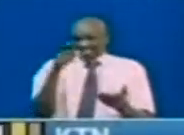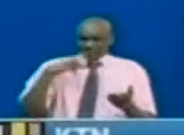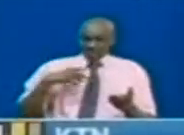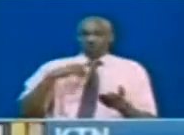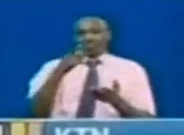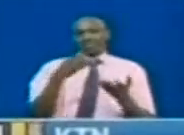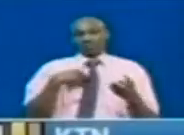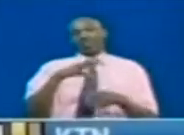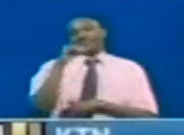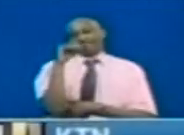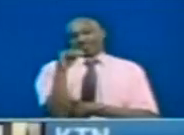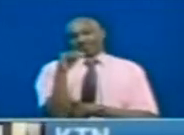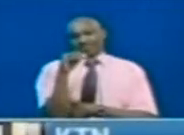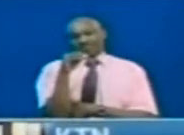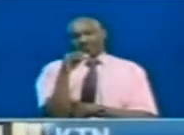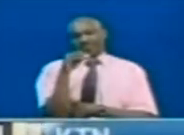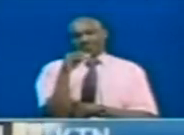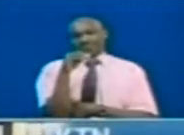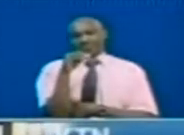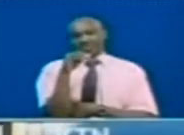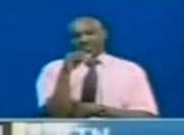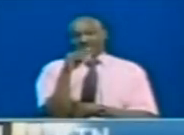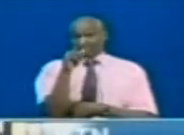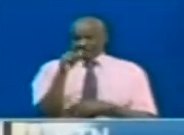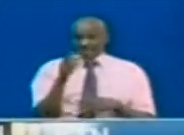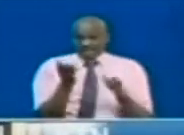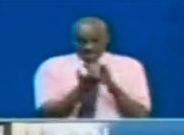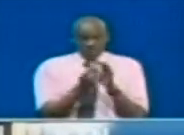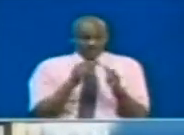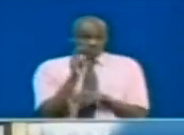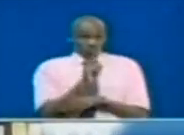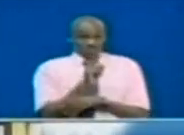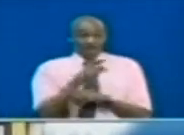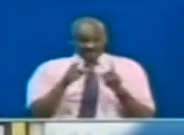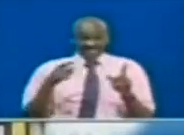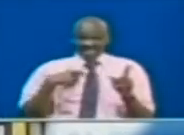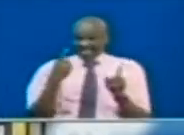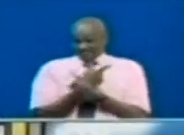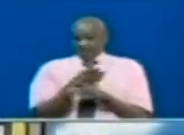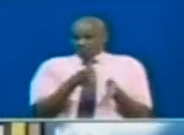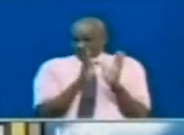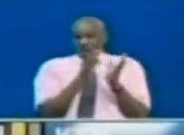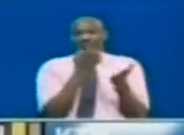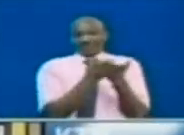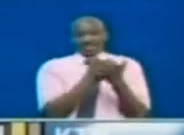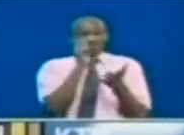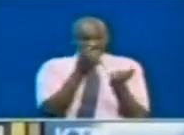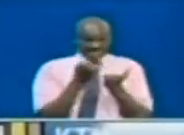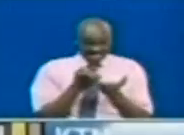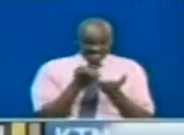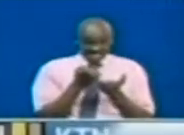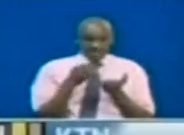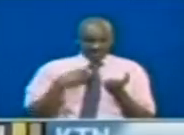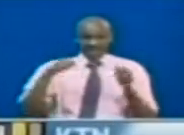be charged with theft. So the recording may be used, but there is a certain threshold of evidence that it has